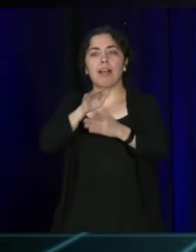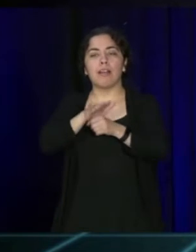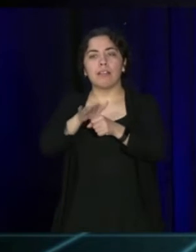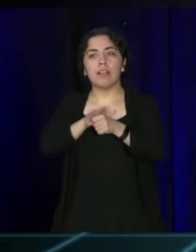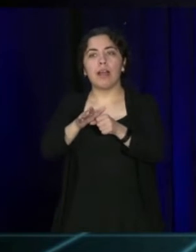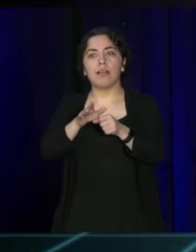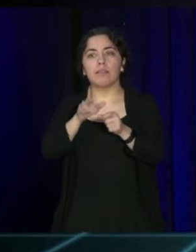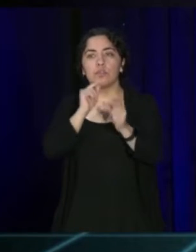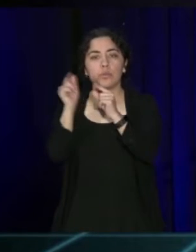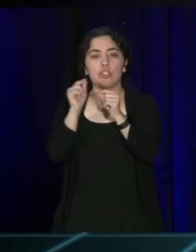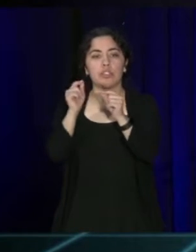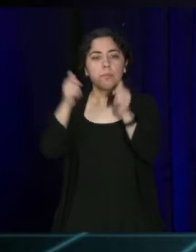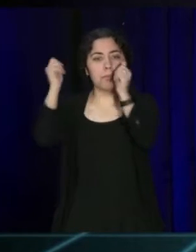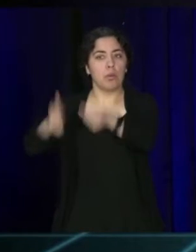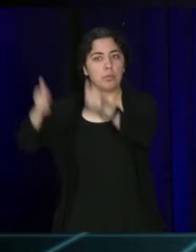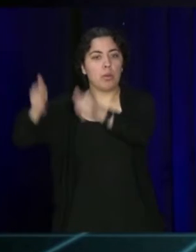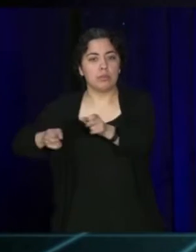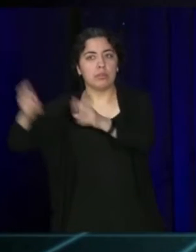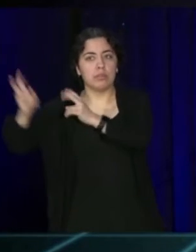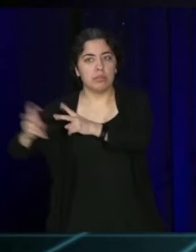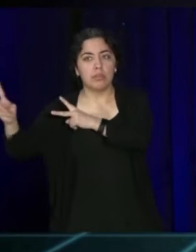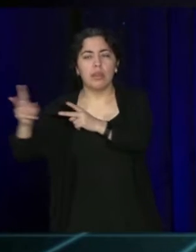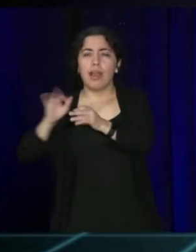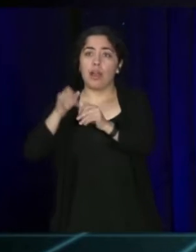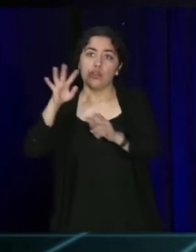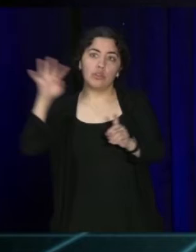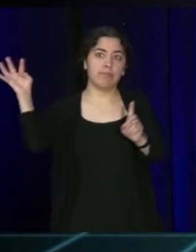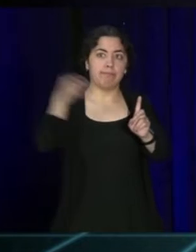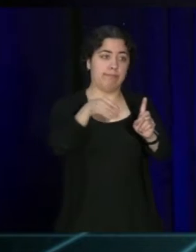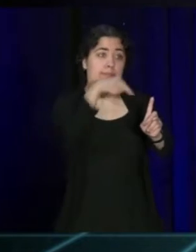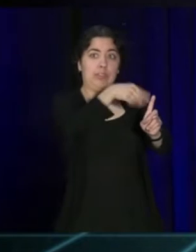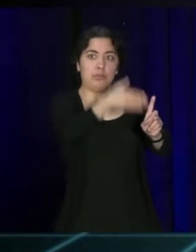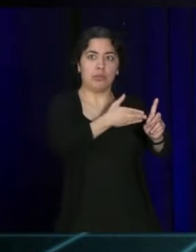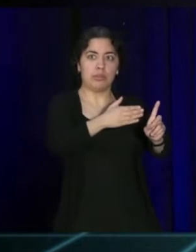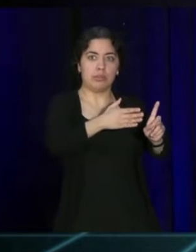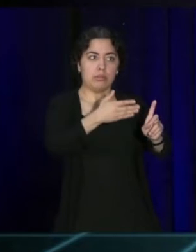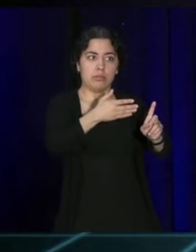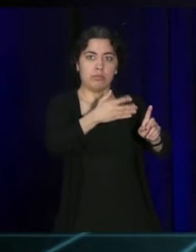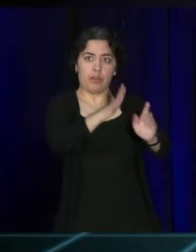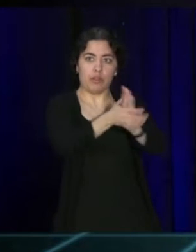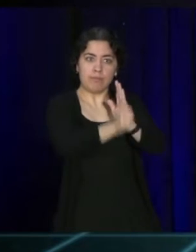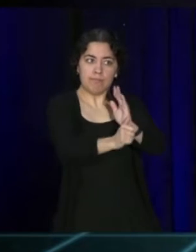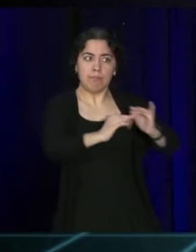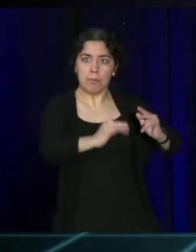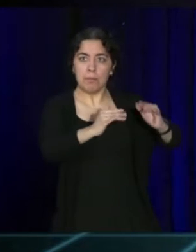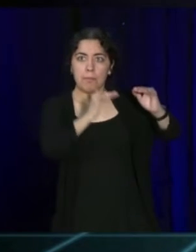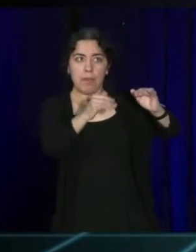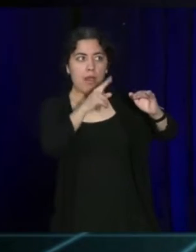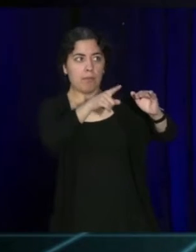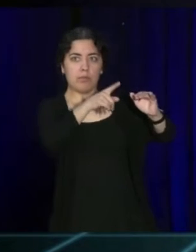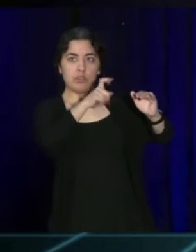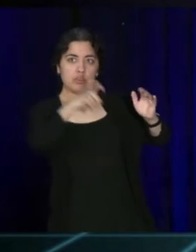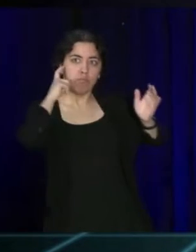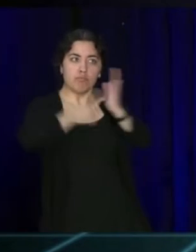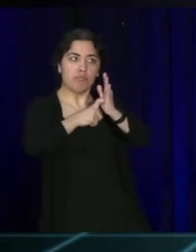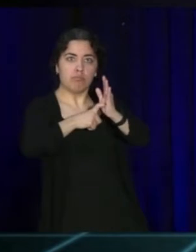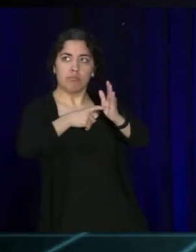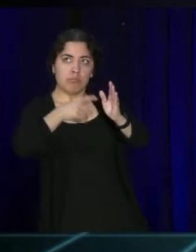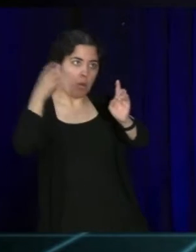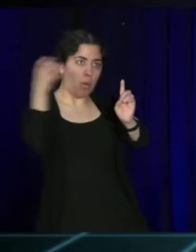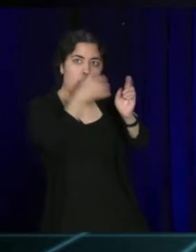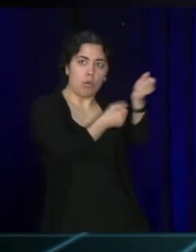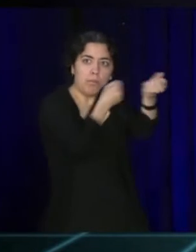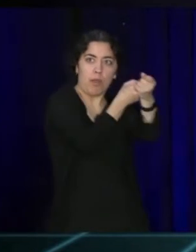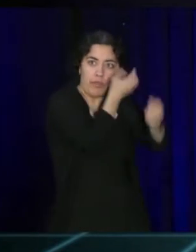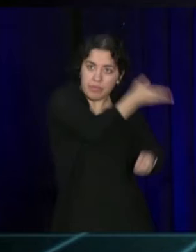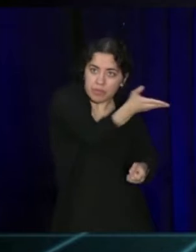you showcase folks who are up and coming and coming up in the game that should be highlighted, and that's a real goal. So this is like